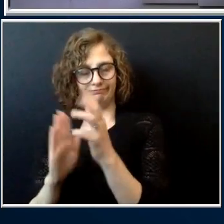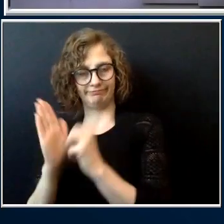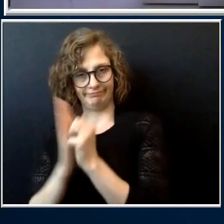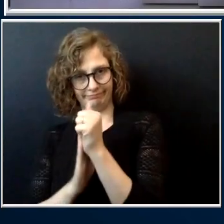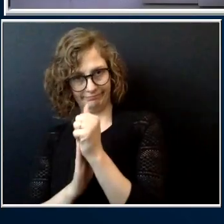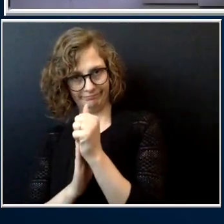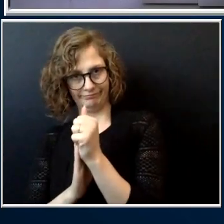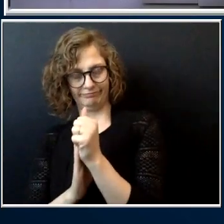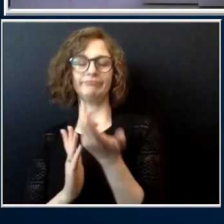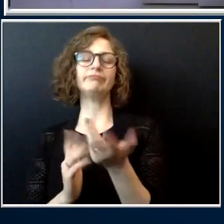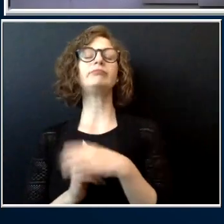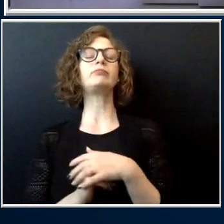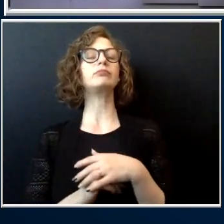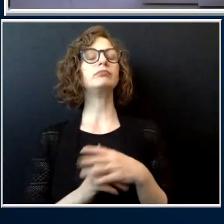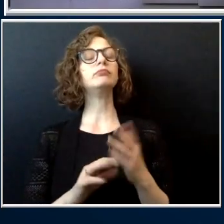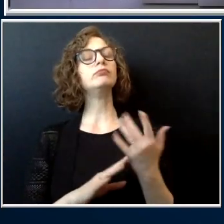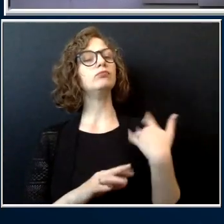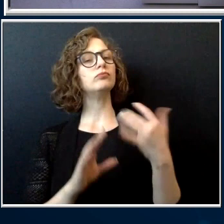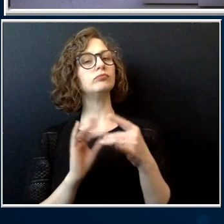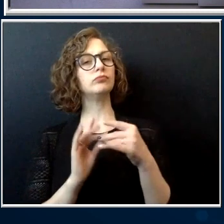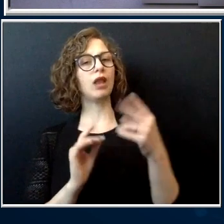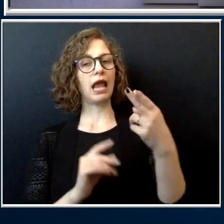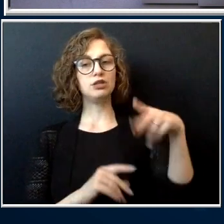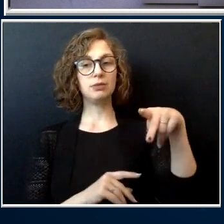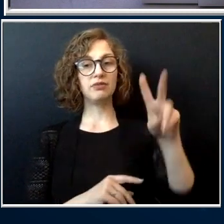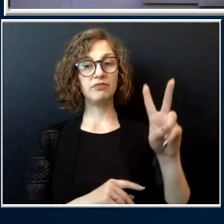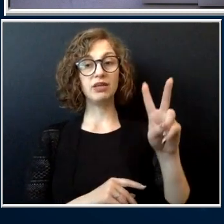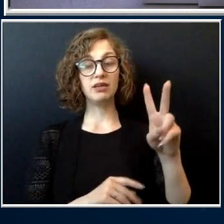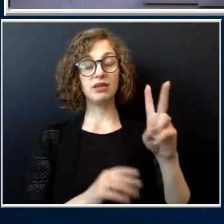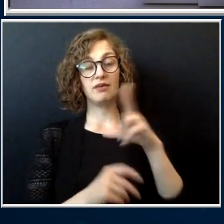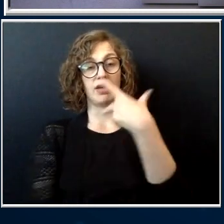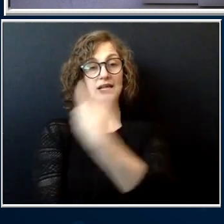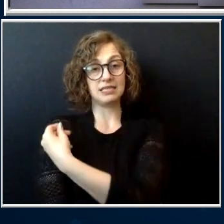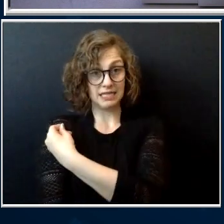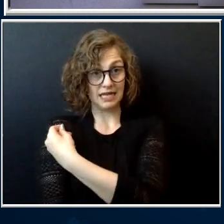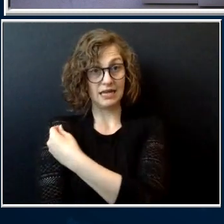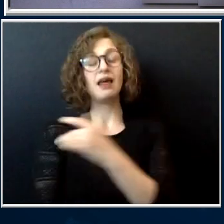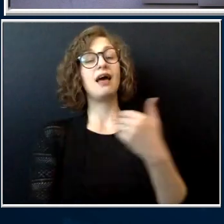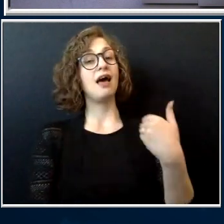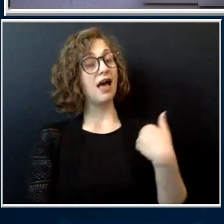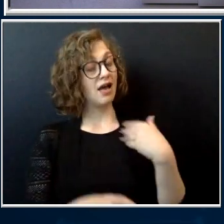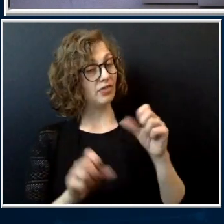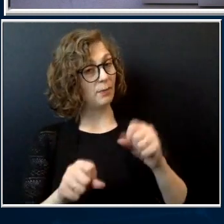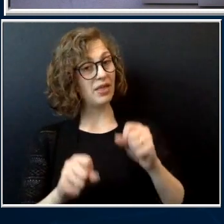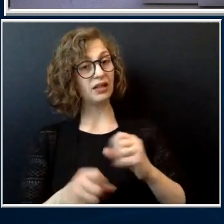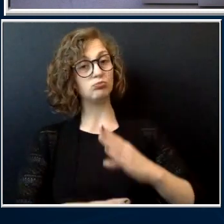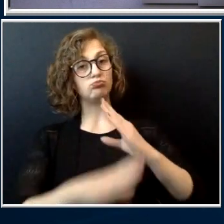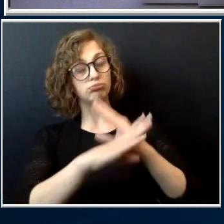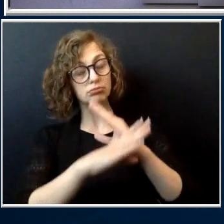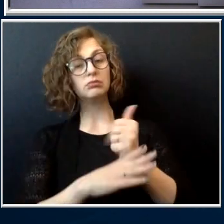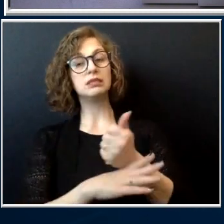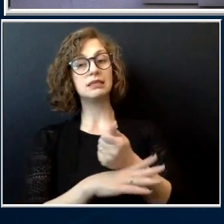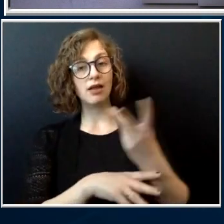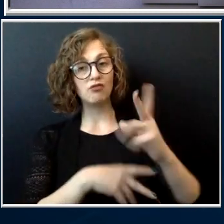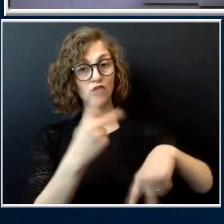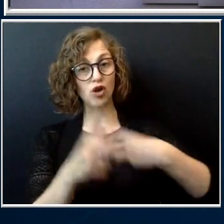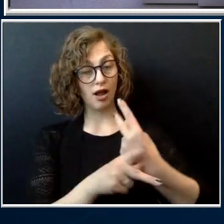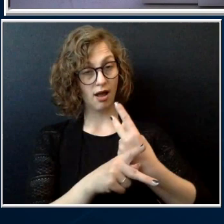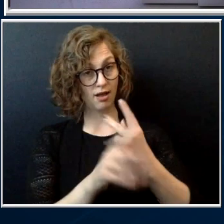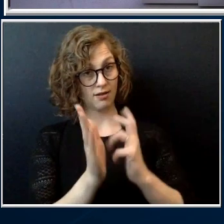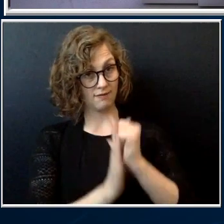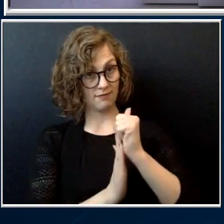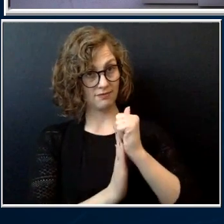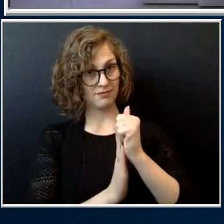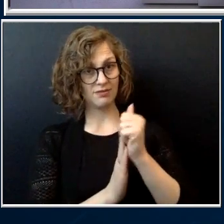vaccine earlier. It has the power to actually prevent several different kinds of cancer. Dr. Brown,